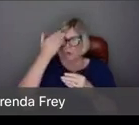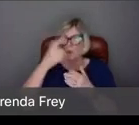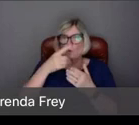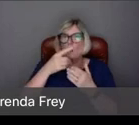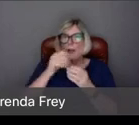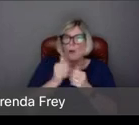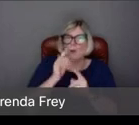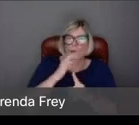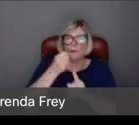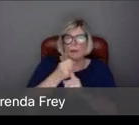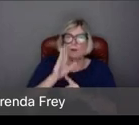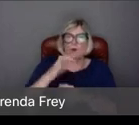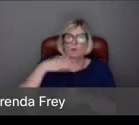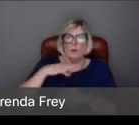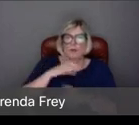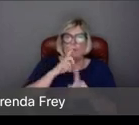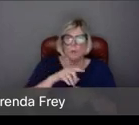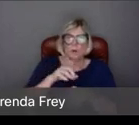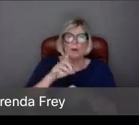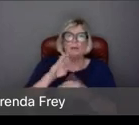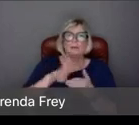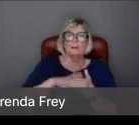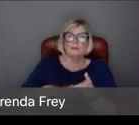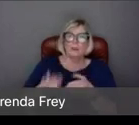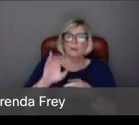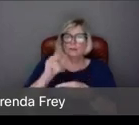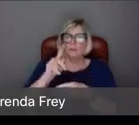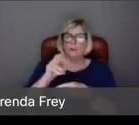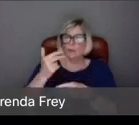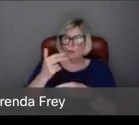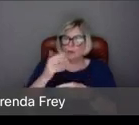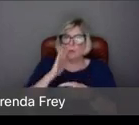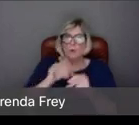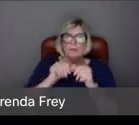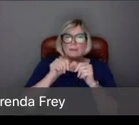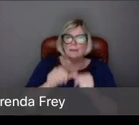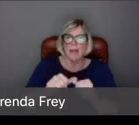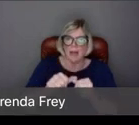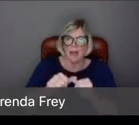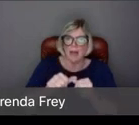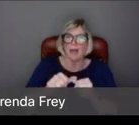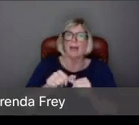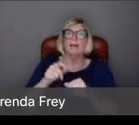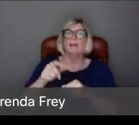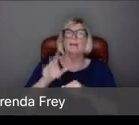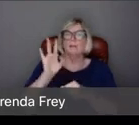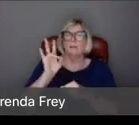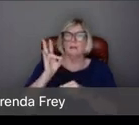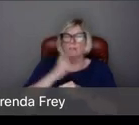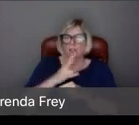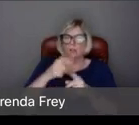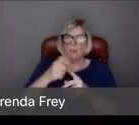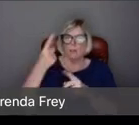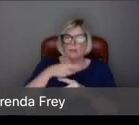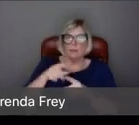A discharge Chapter 13 will stay on for 7 years from the filing date. A dismissed 7 or 13, 10